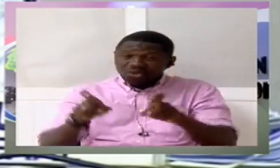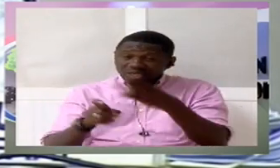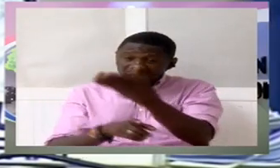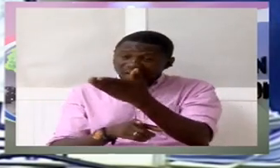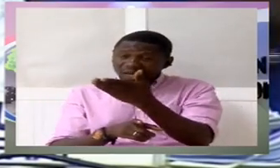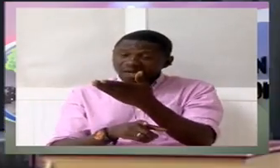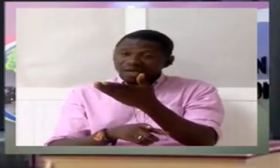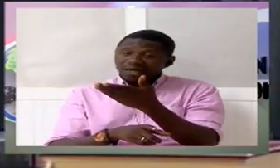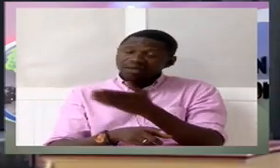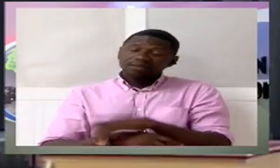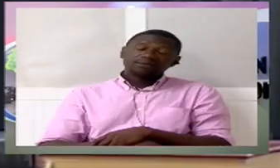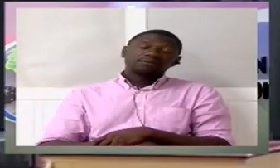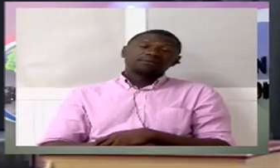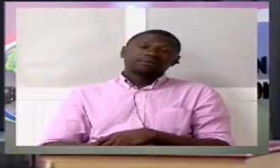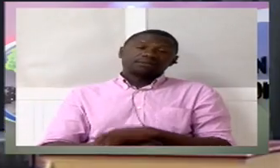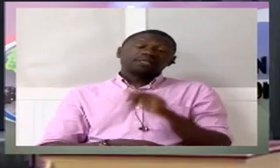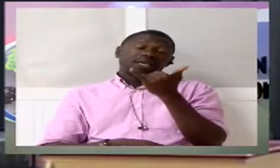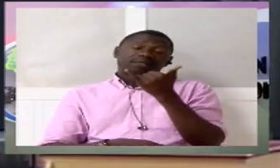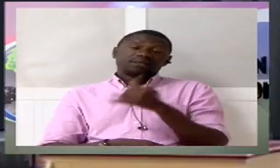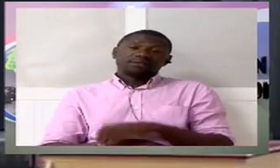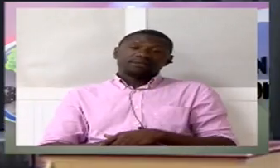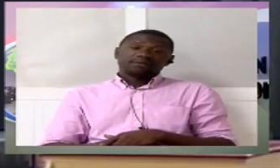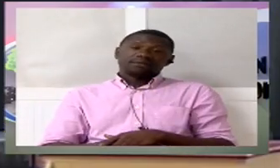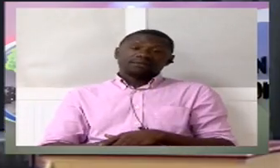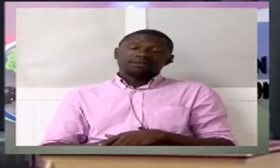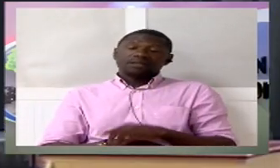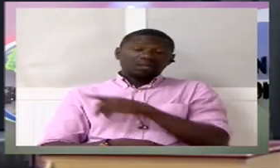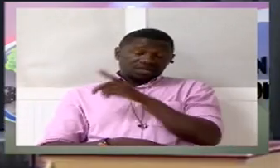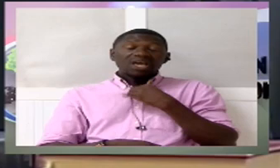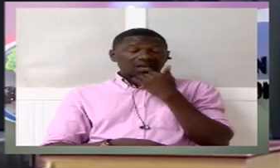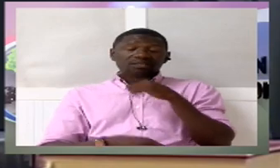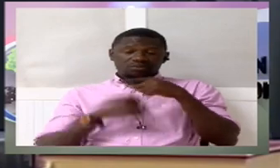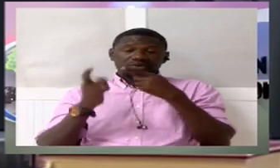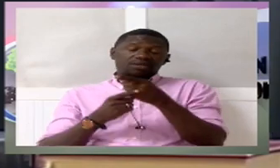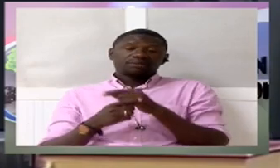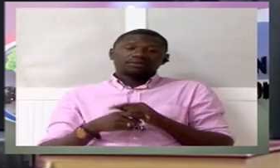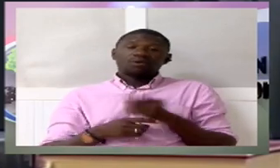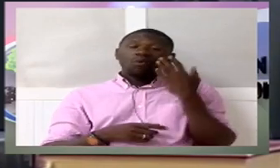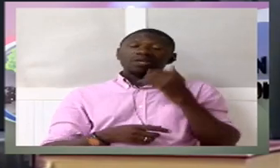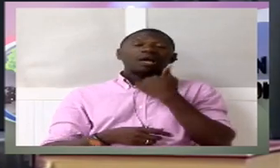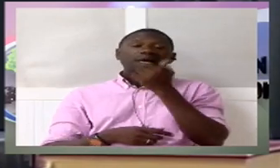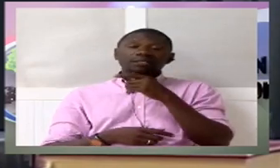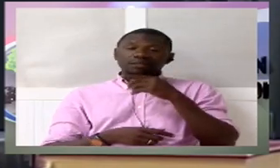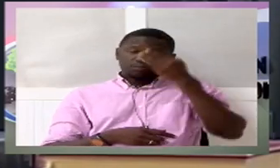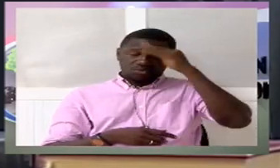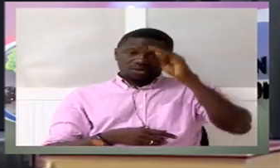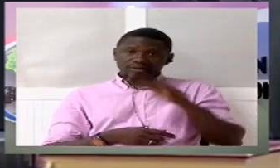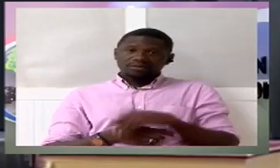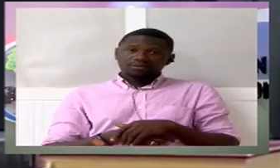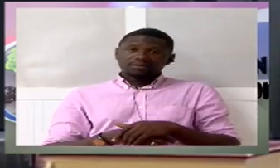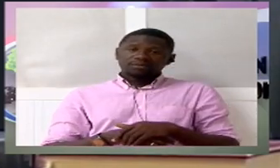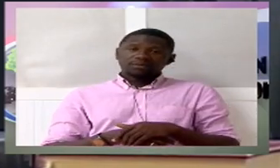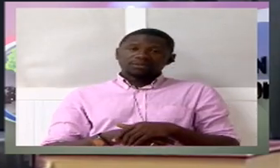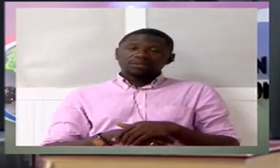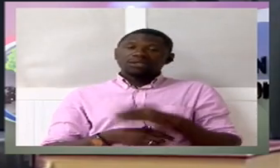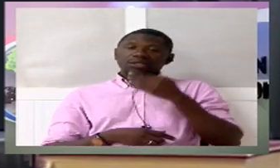ay corda sura ya to ke damen ha yes ya nyinin ka wala they asked him about that bi ya nyinin ka when they asked him bu ka fo ndama